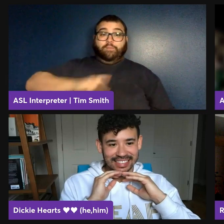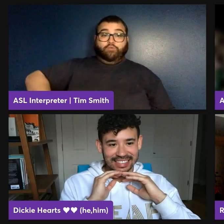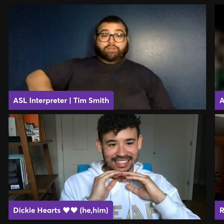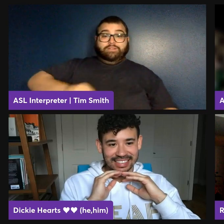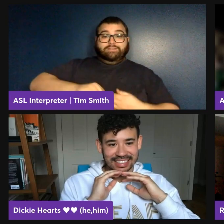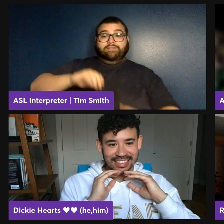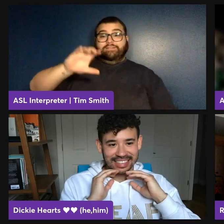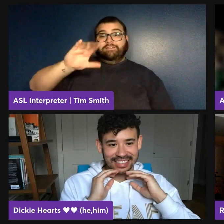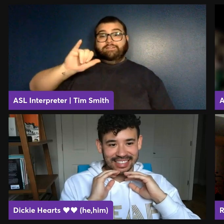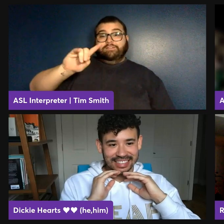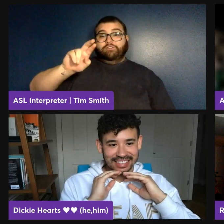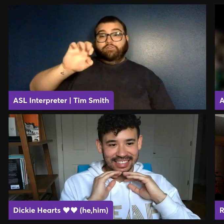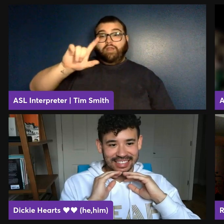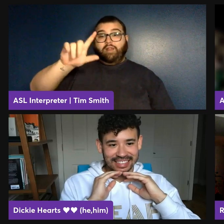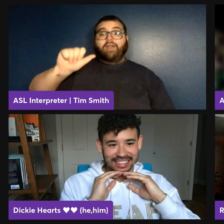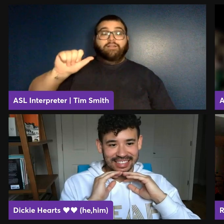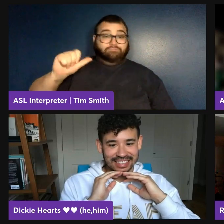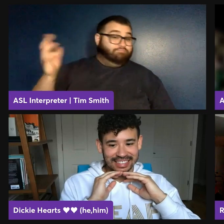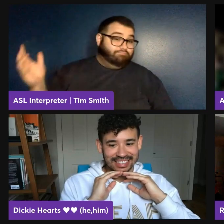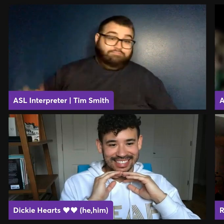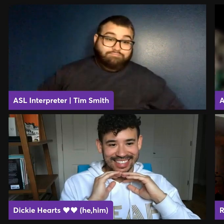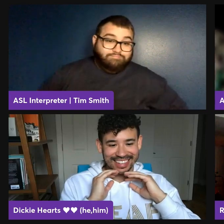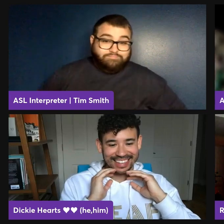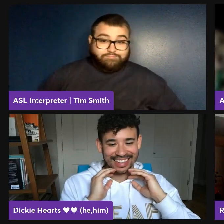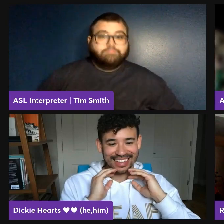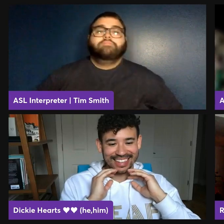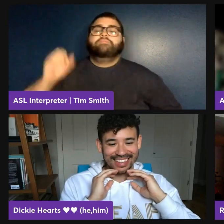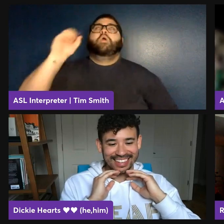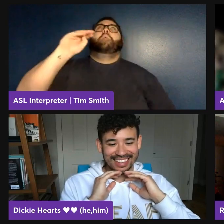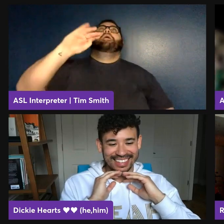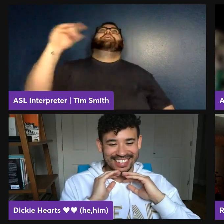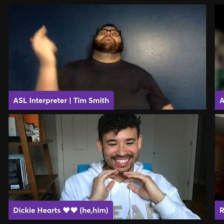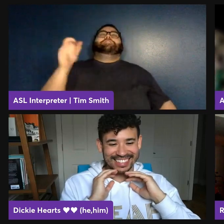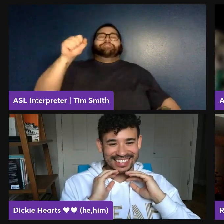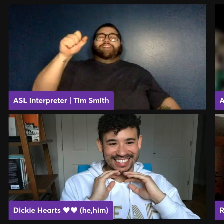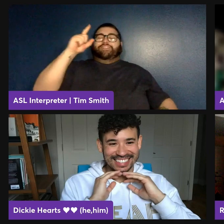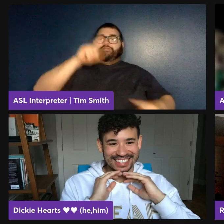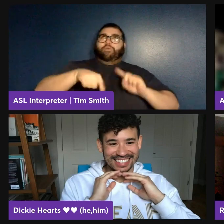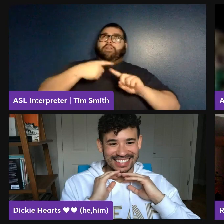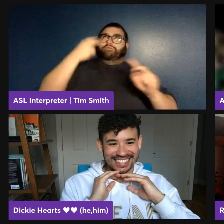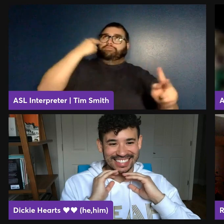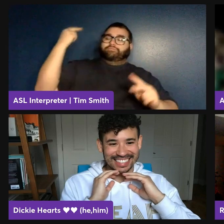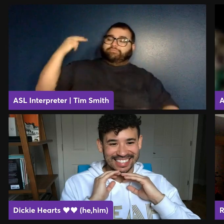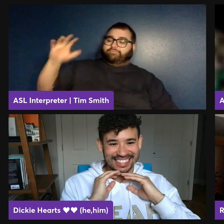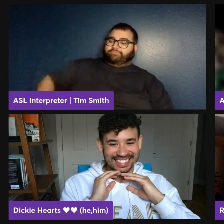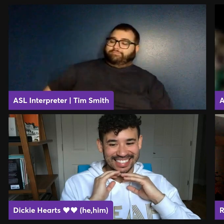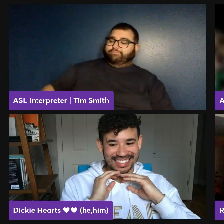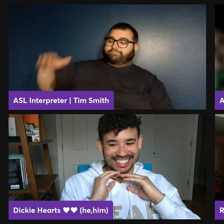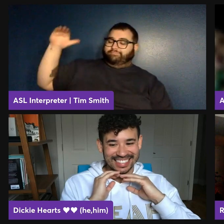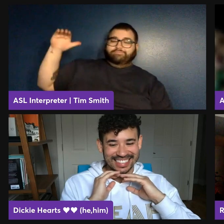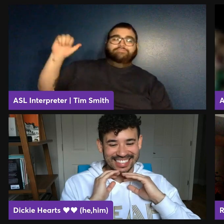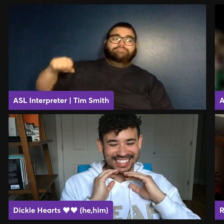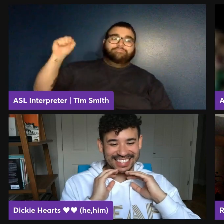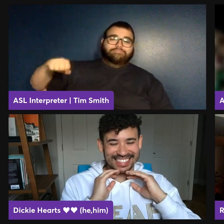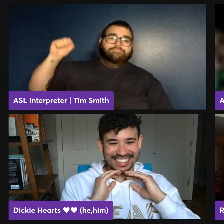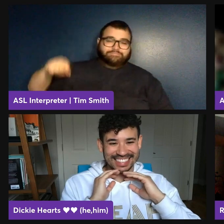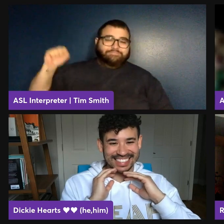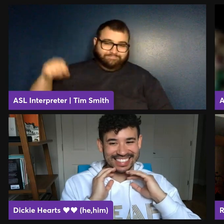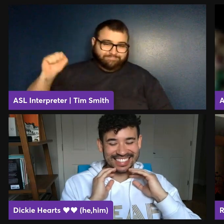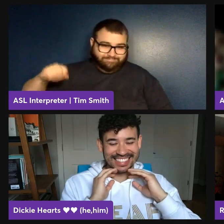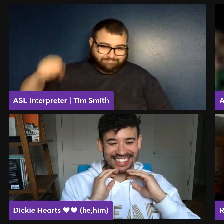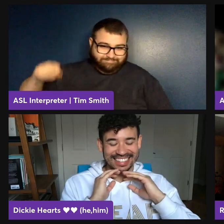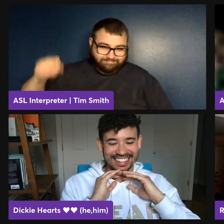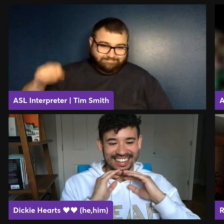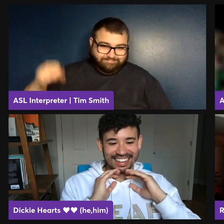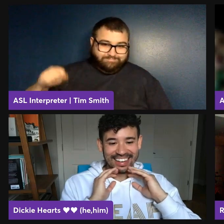Cinderella. Oh my gosh. From when I was a little boy. Oh my gosh. Yes, yes,